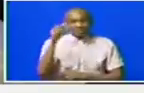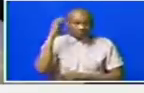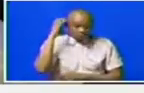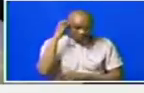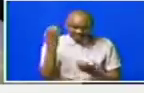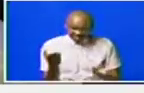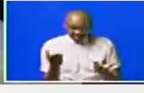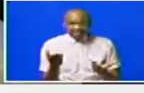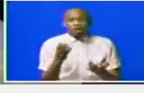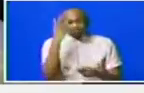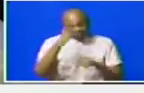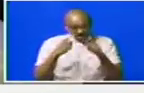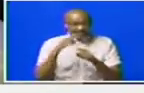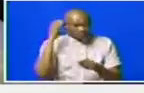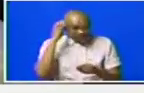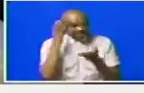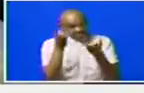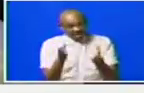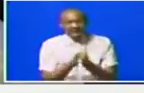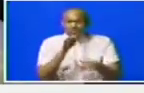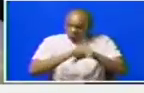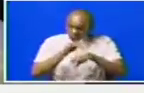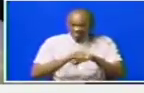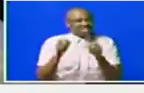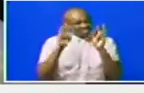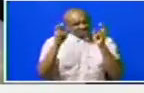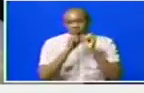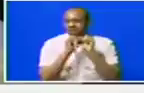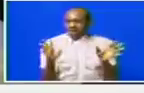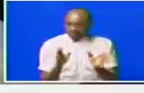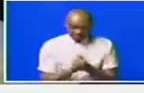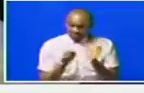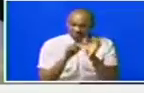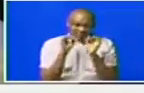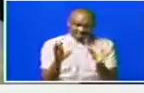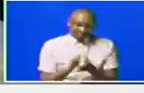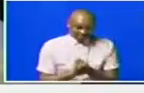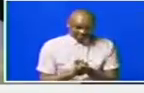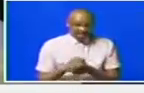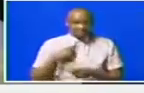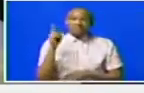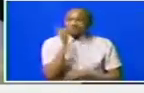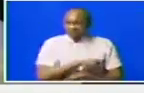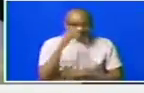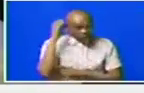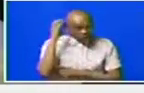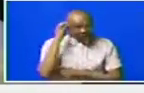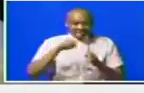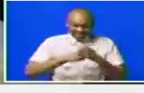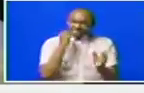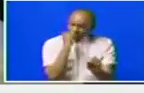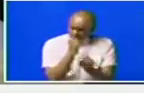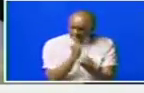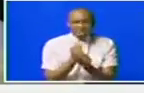college. 4 years in college are also very good, I didn't have issues. I finished college, started